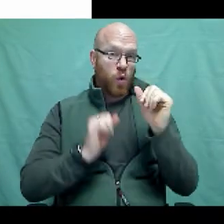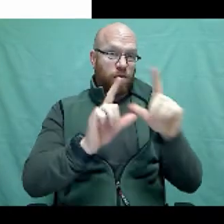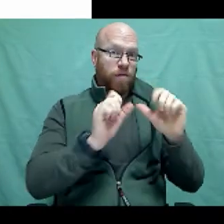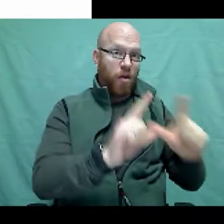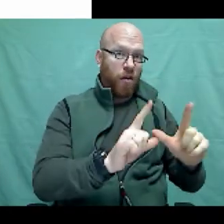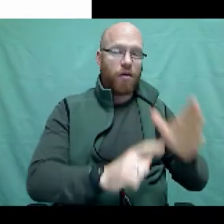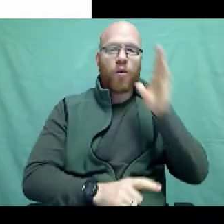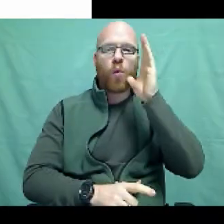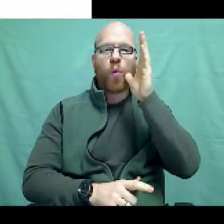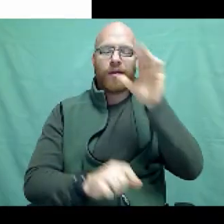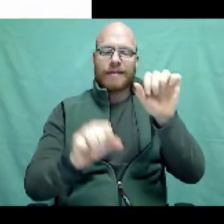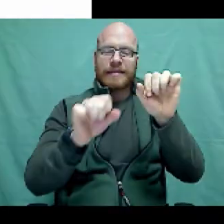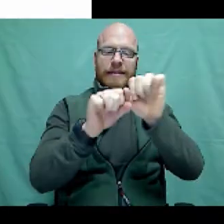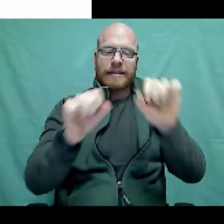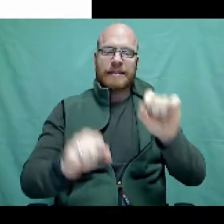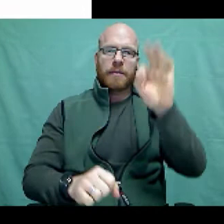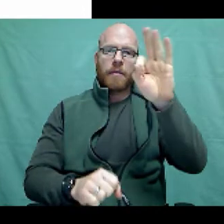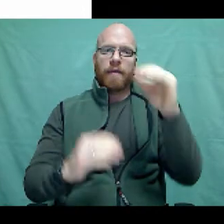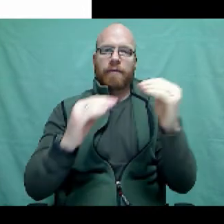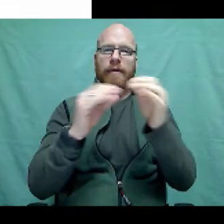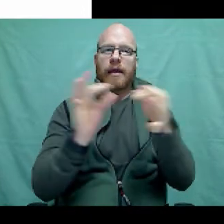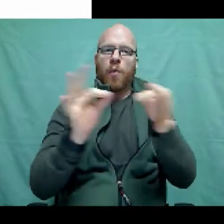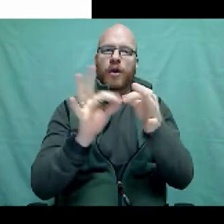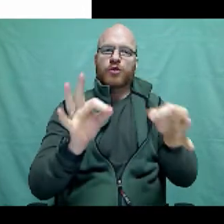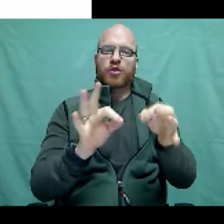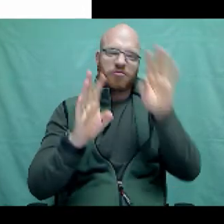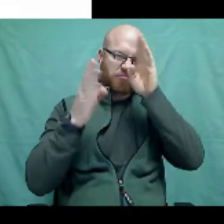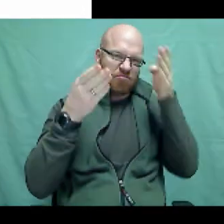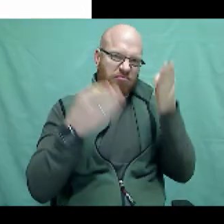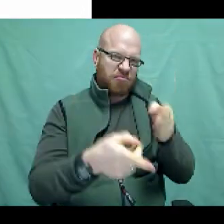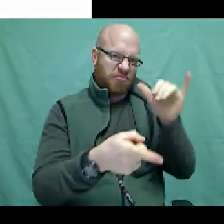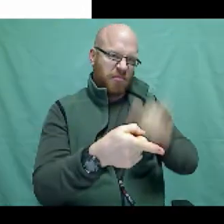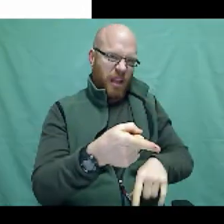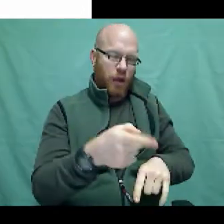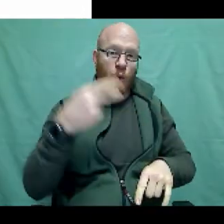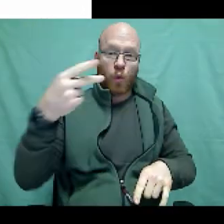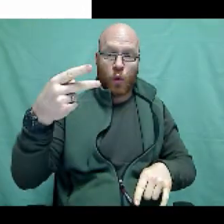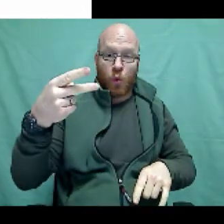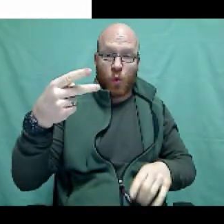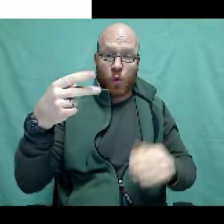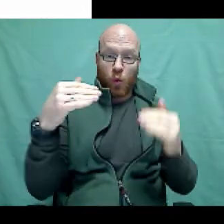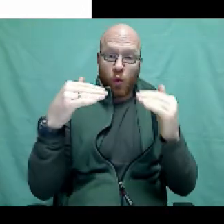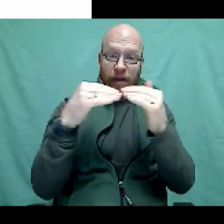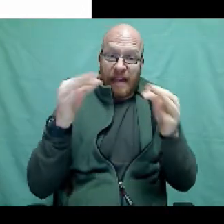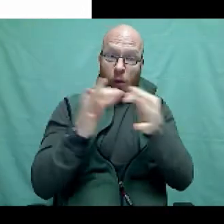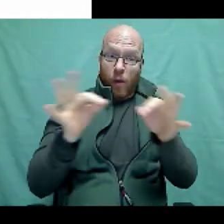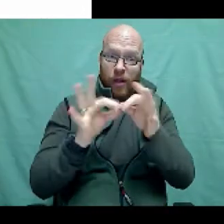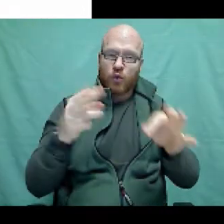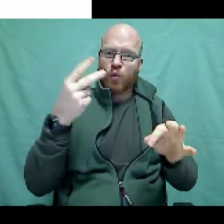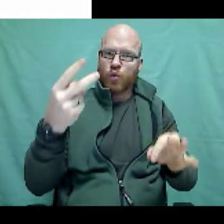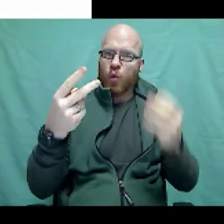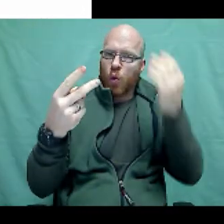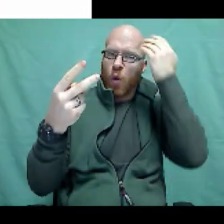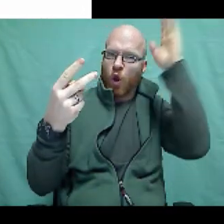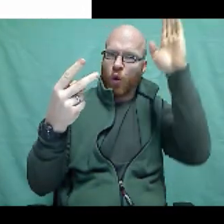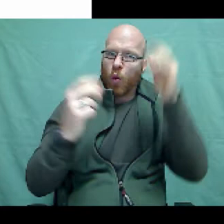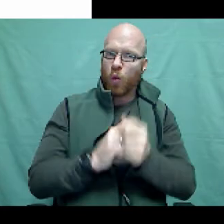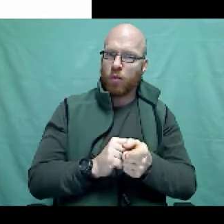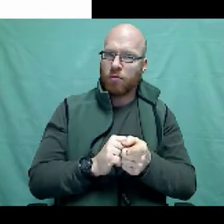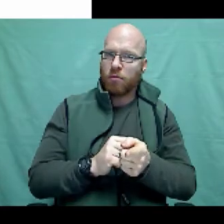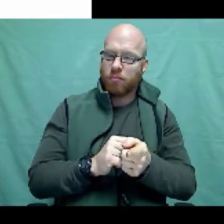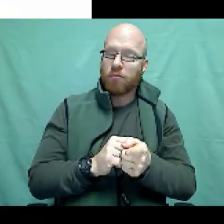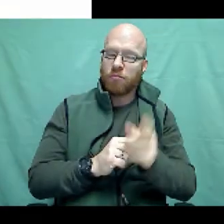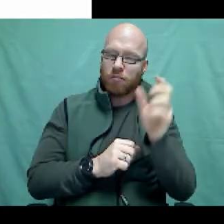We're going to discuss actual problems, and the problems we're focusing on are systems of equations, where we have two equations with two